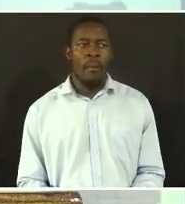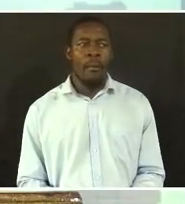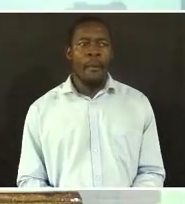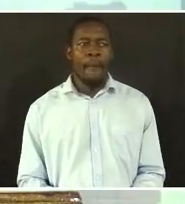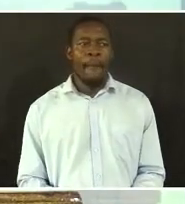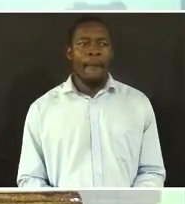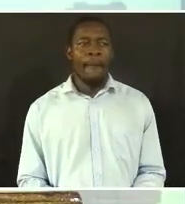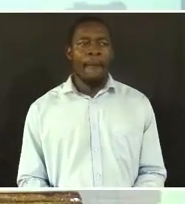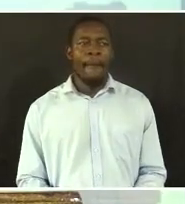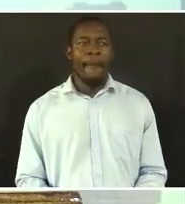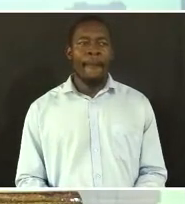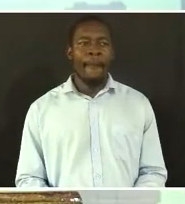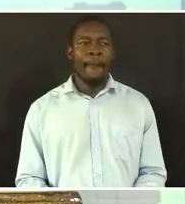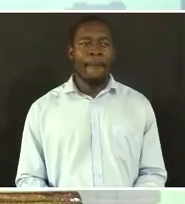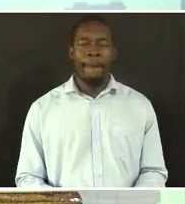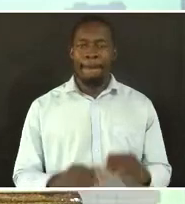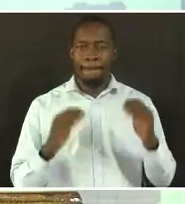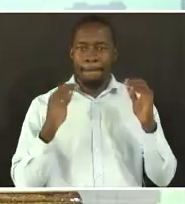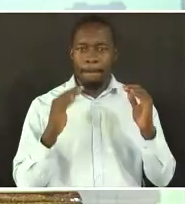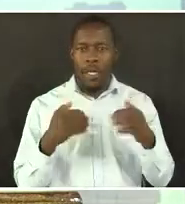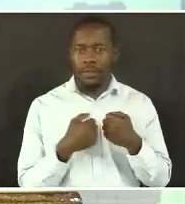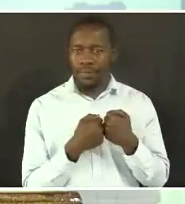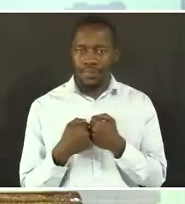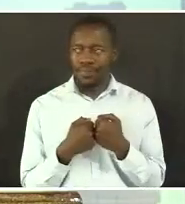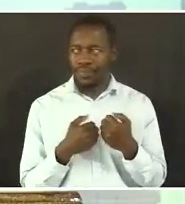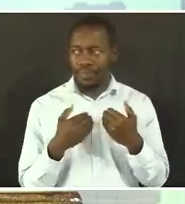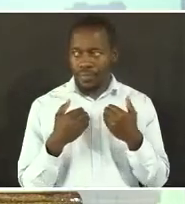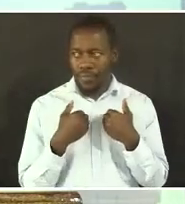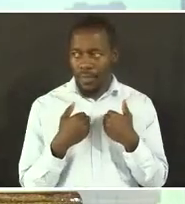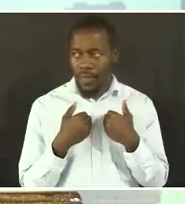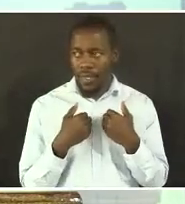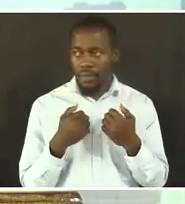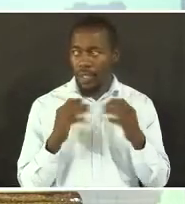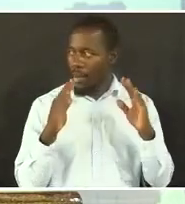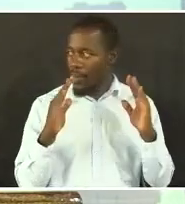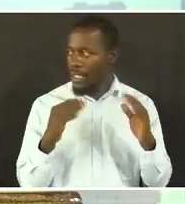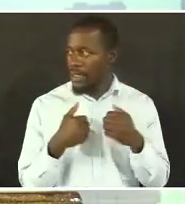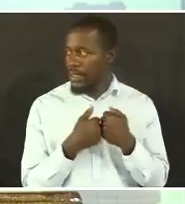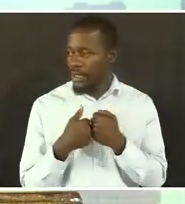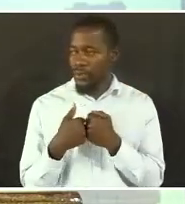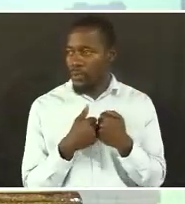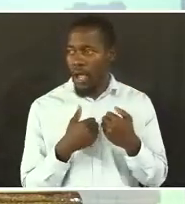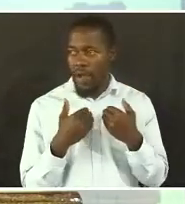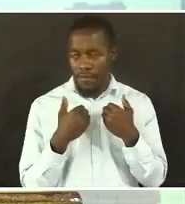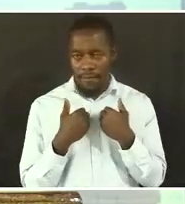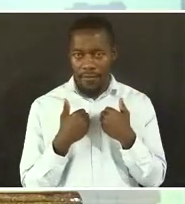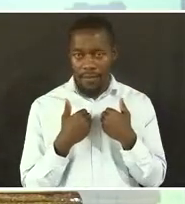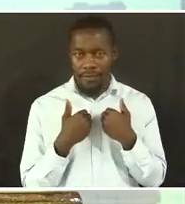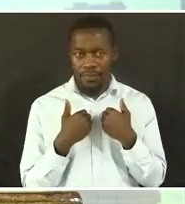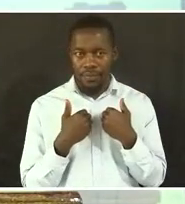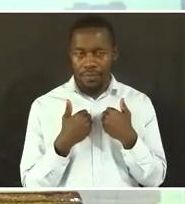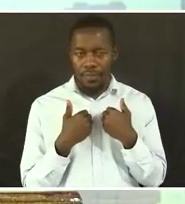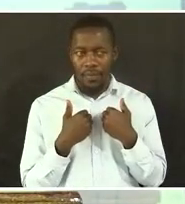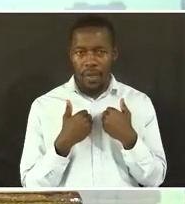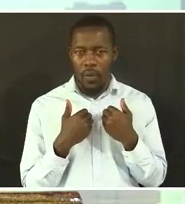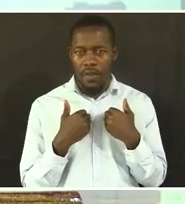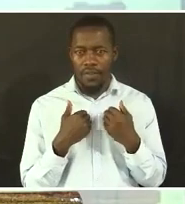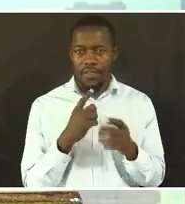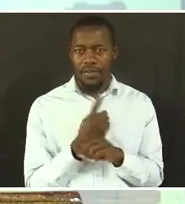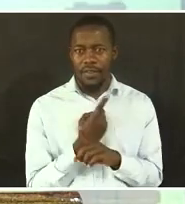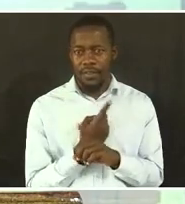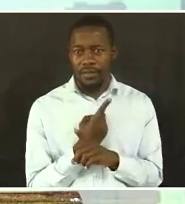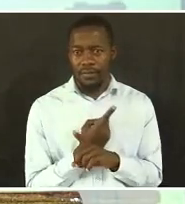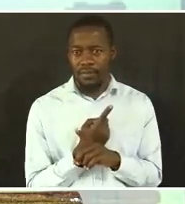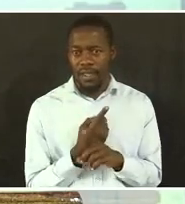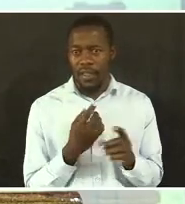You see, the biggest challenge we have is, and I'm shocked. You know, nowadays, there are certain topics you start talking about. Somebody